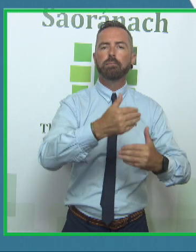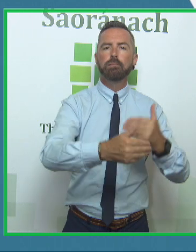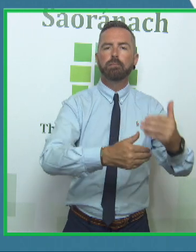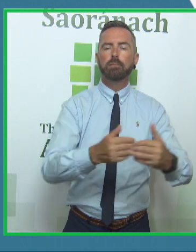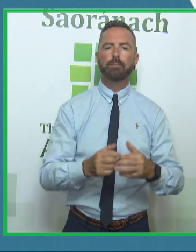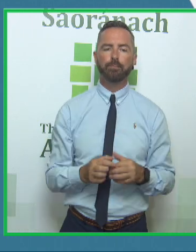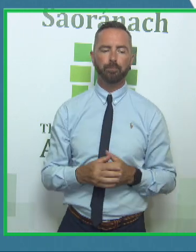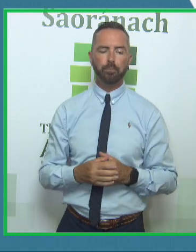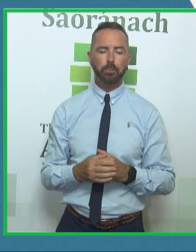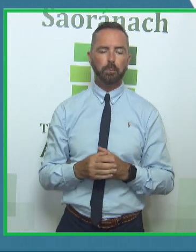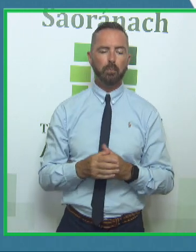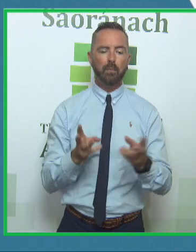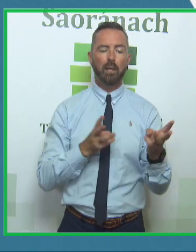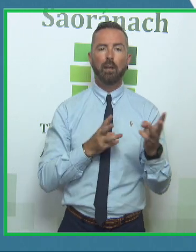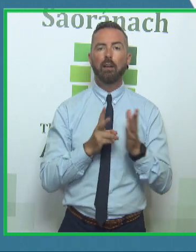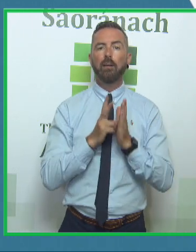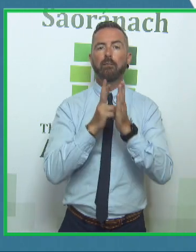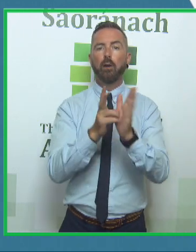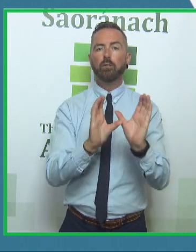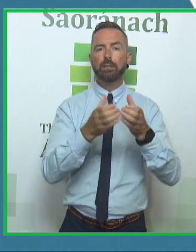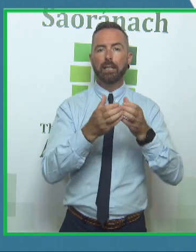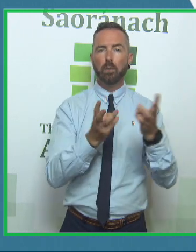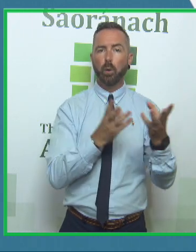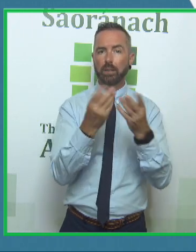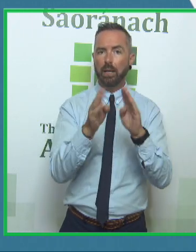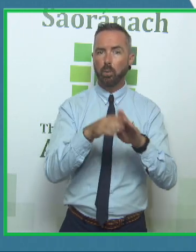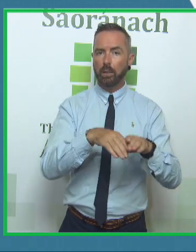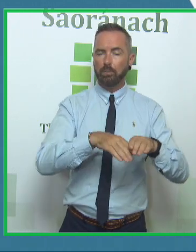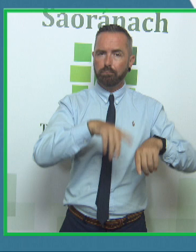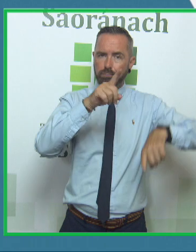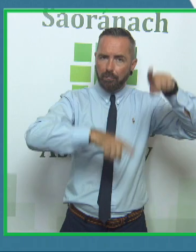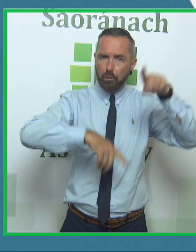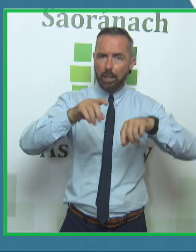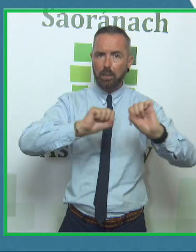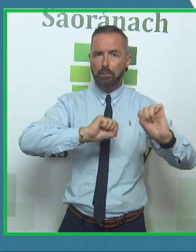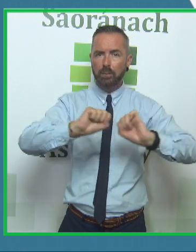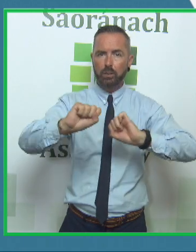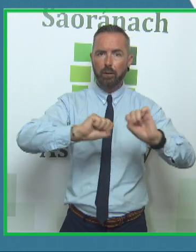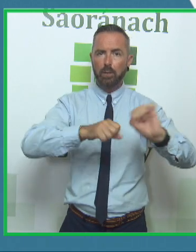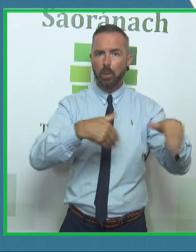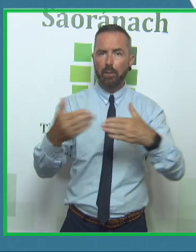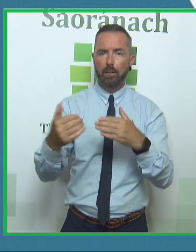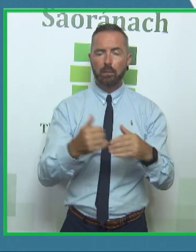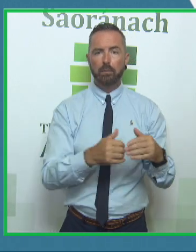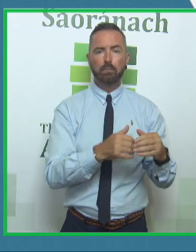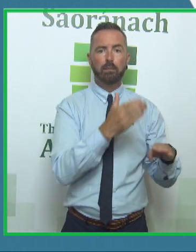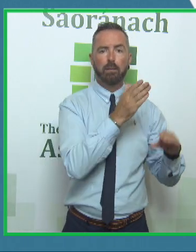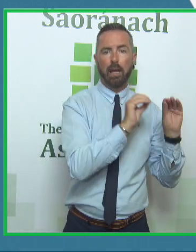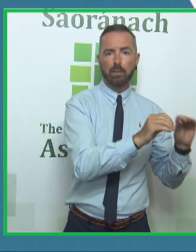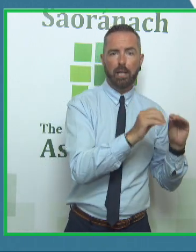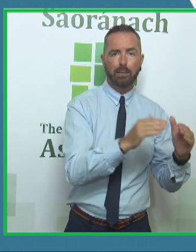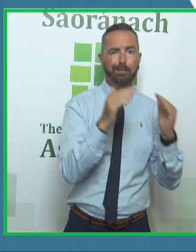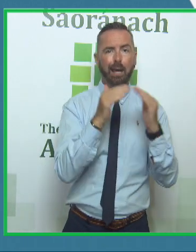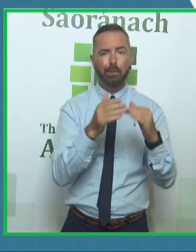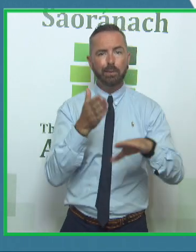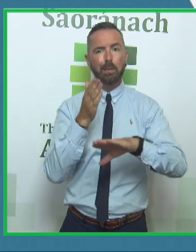The voluntary sector collaborates with a wide range of providers in health, justice, education, housing, employment, as well as with the local and regional drug